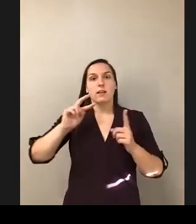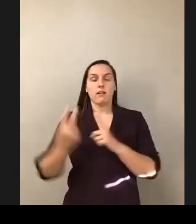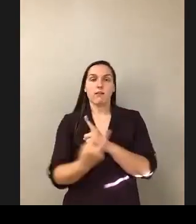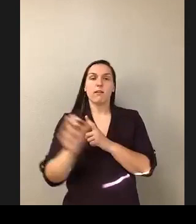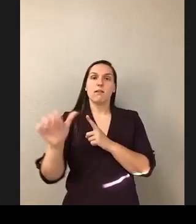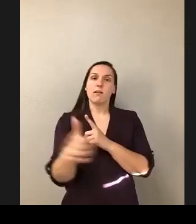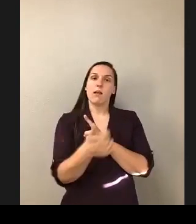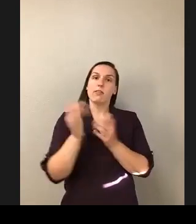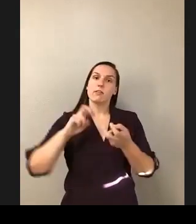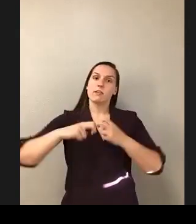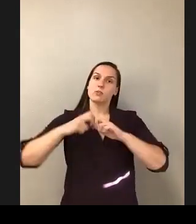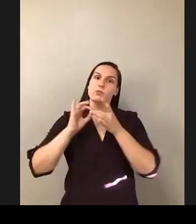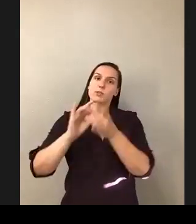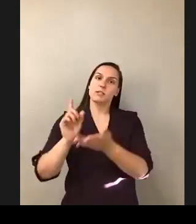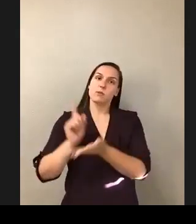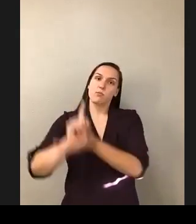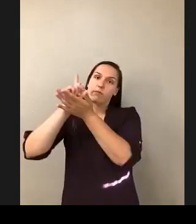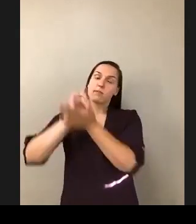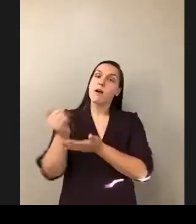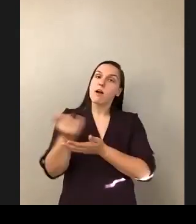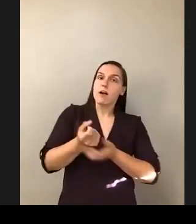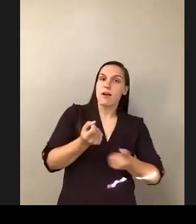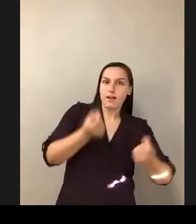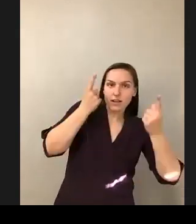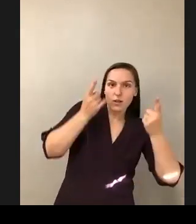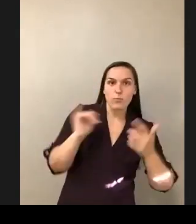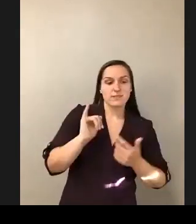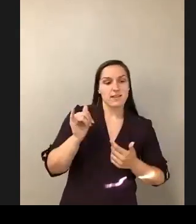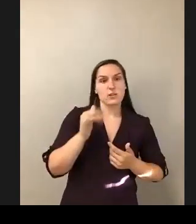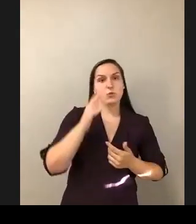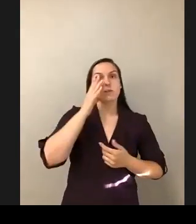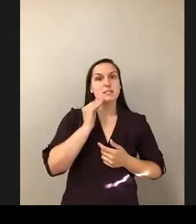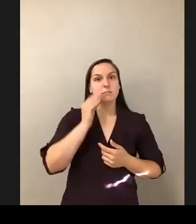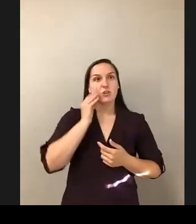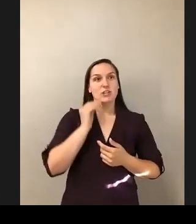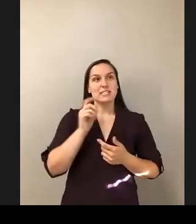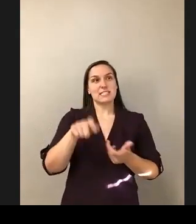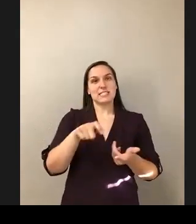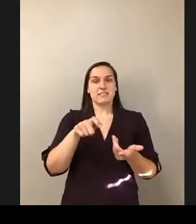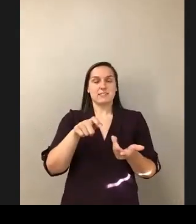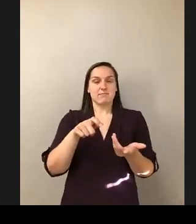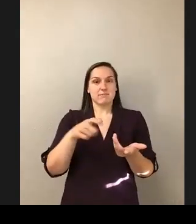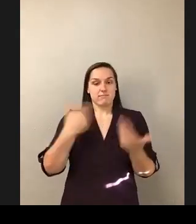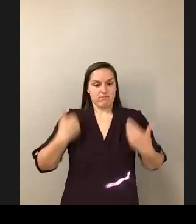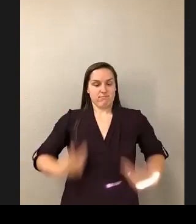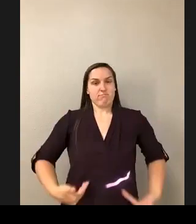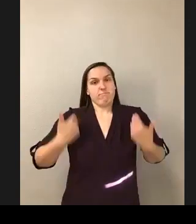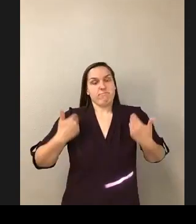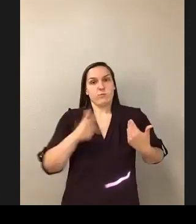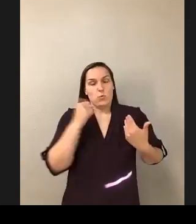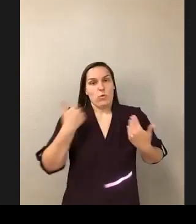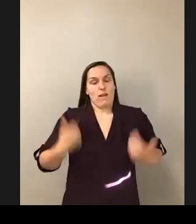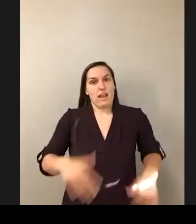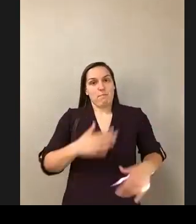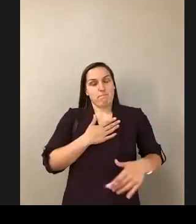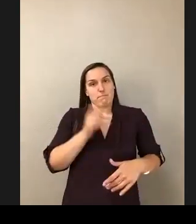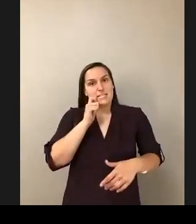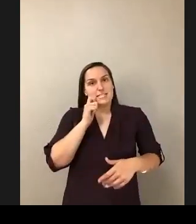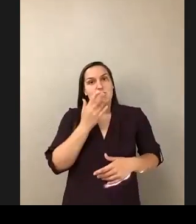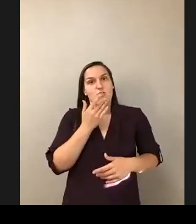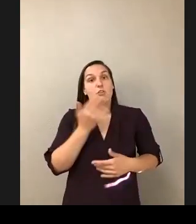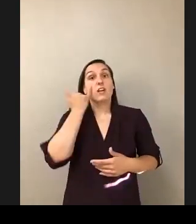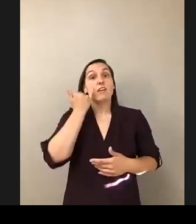but also really understands what it's like to walk in certain skins. And even then, if I don't understand it